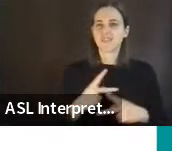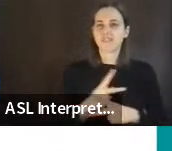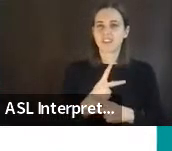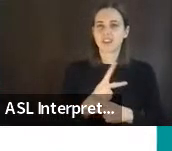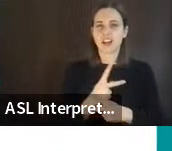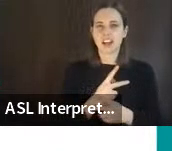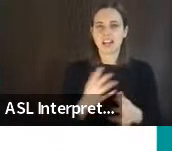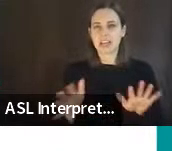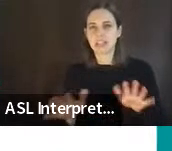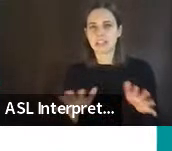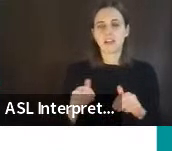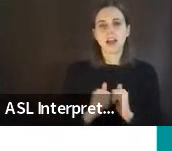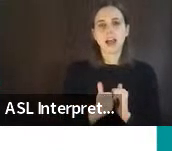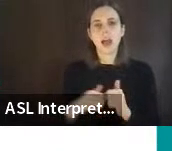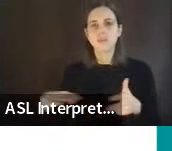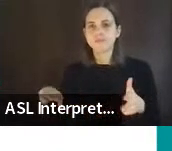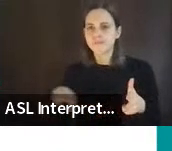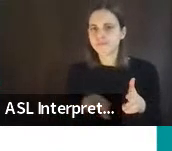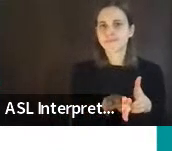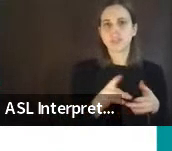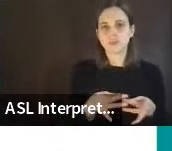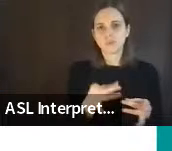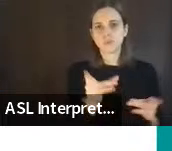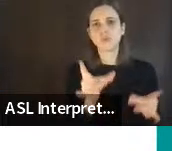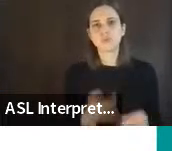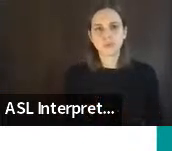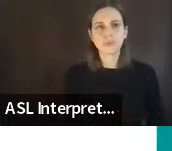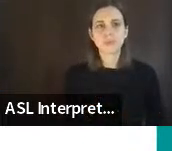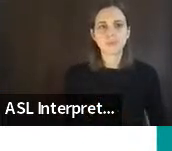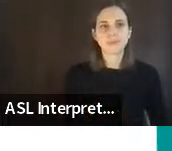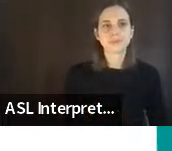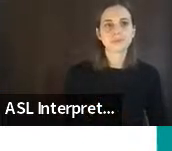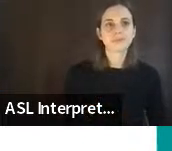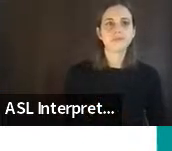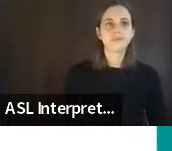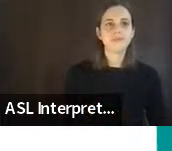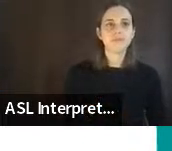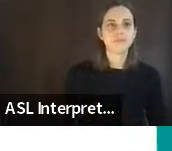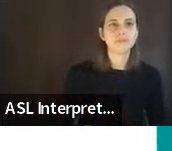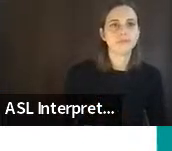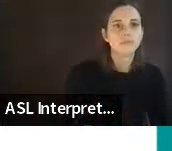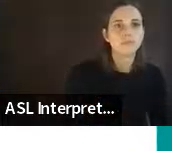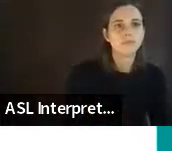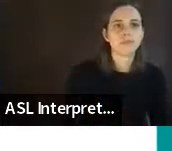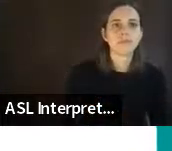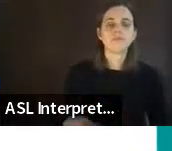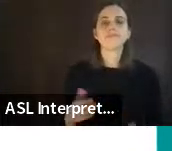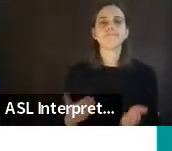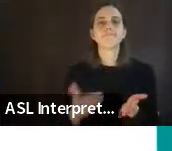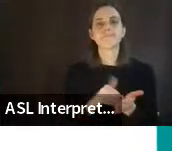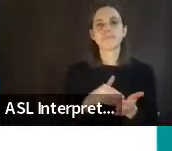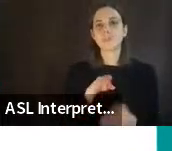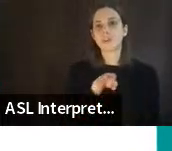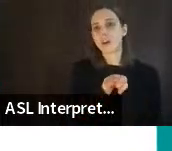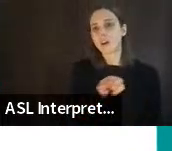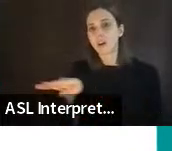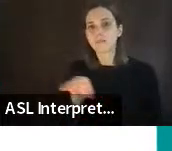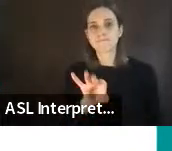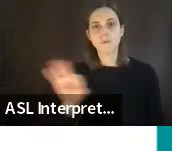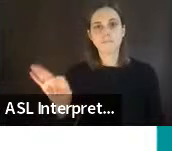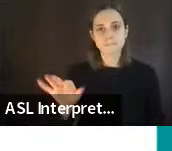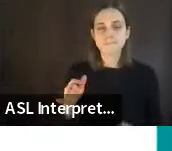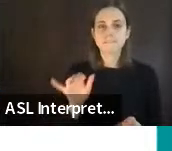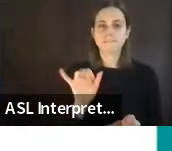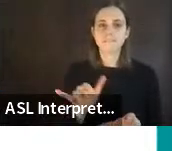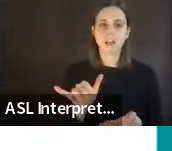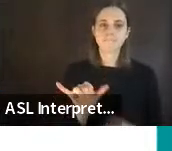IBR program. We got high on and off ramp volumes, as I mentioned. SR 500 is over 2,000 vehicles per hour. Marine Drive is another good example